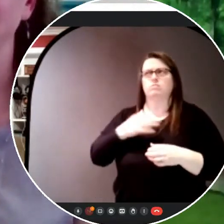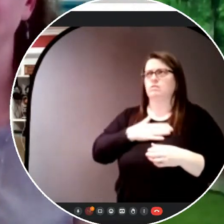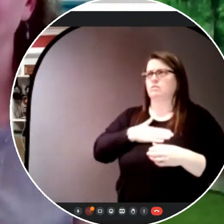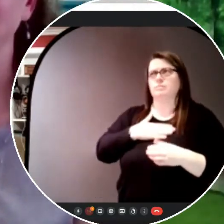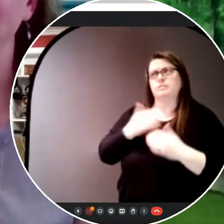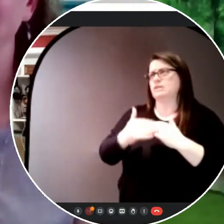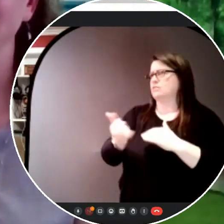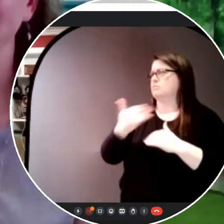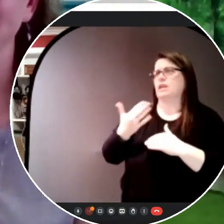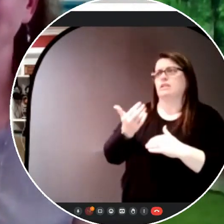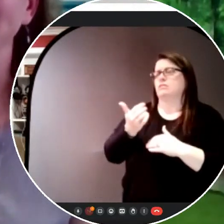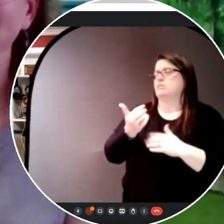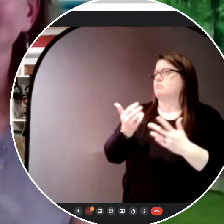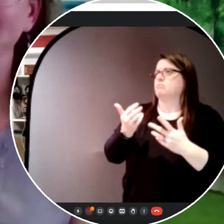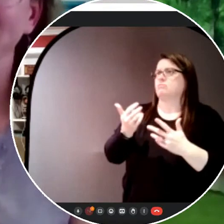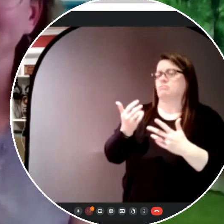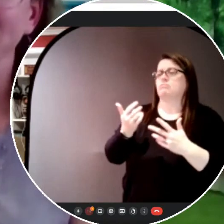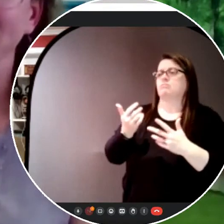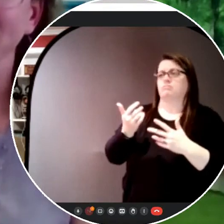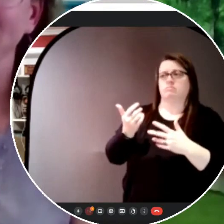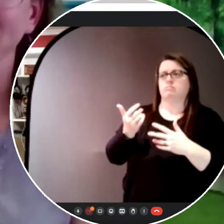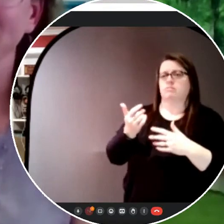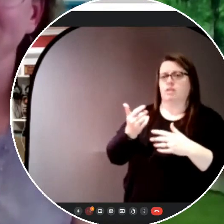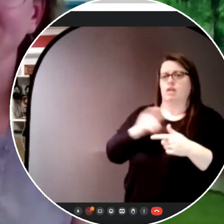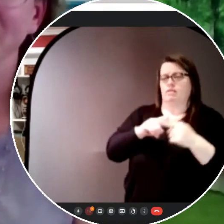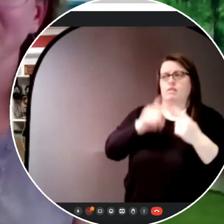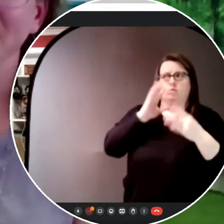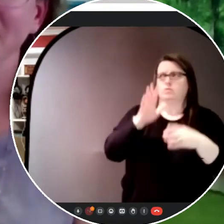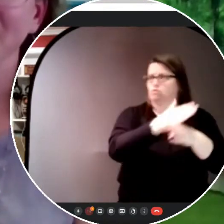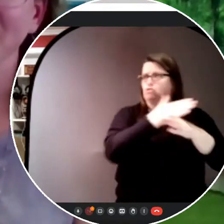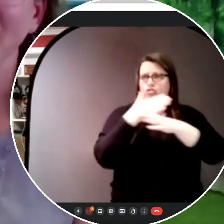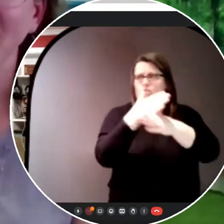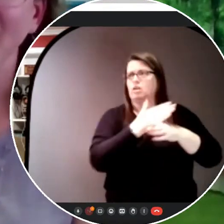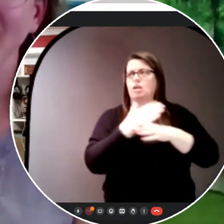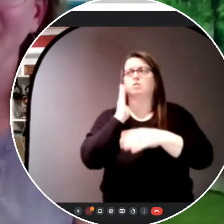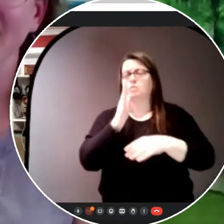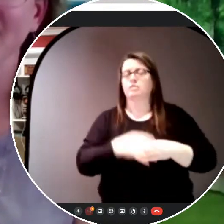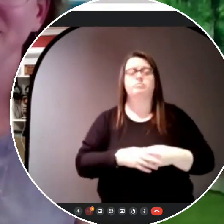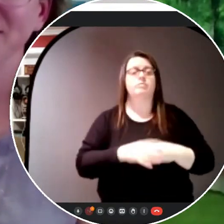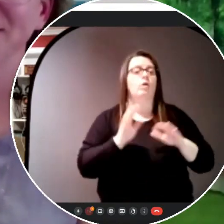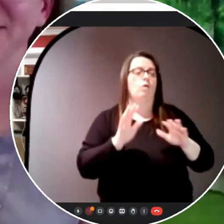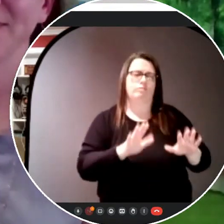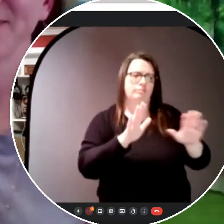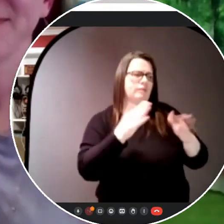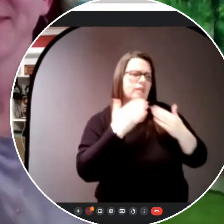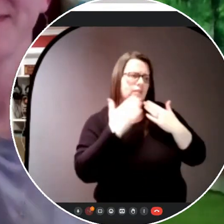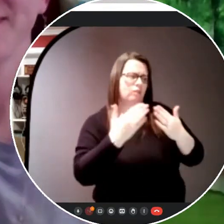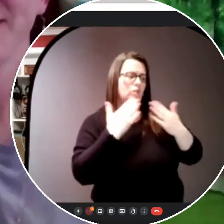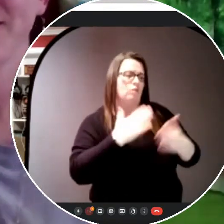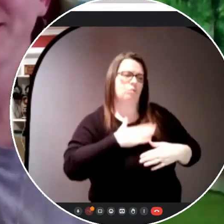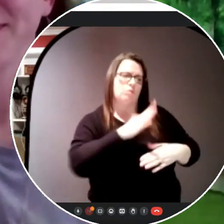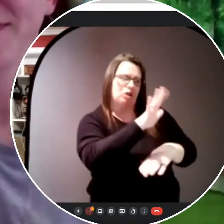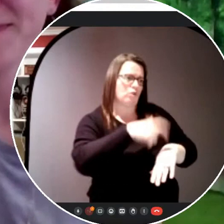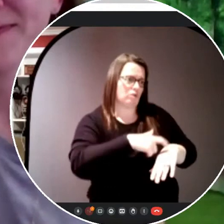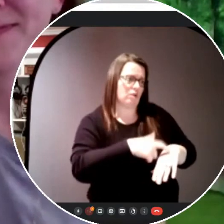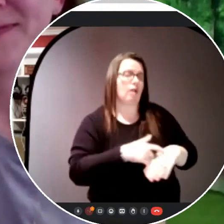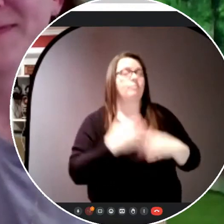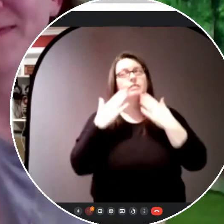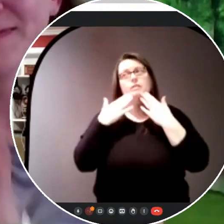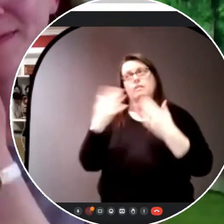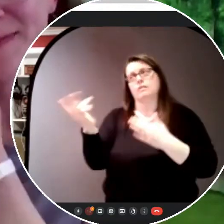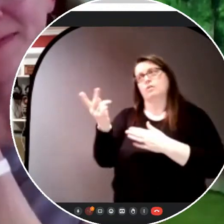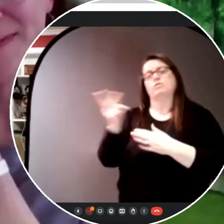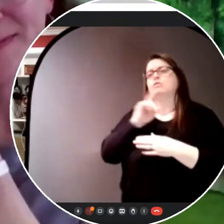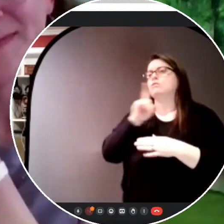to you guys right after this today. Great. Fantastic. Thank you so much. Appreciate your time. Yeah, thank you guys very much. We really appreciate your time as well.